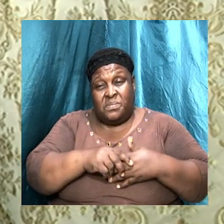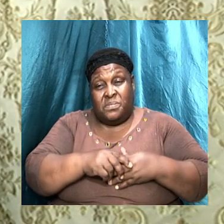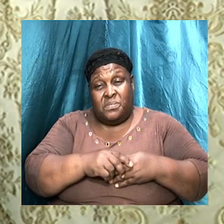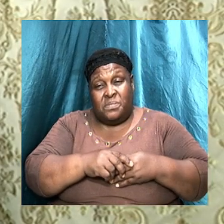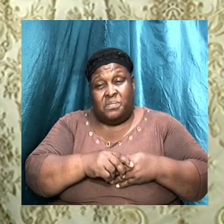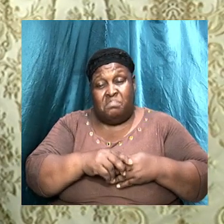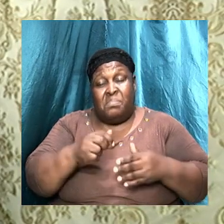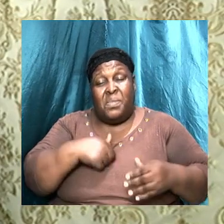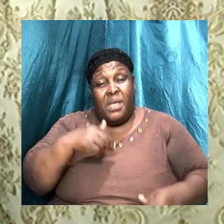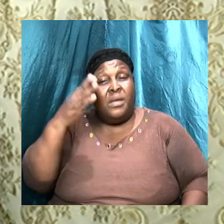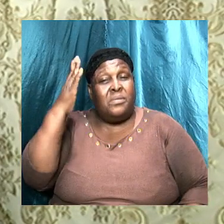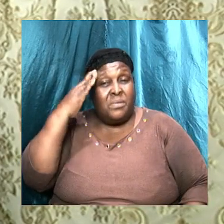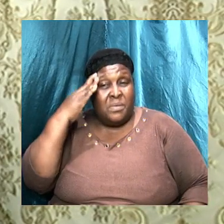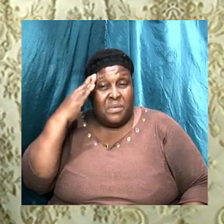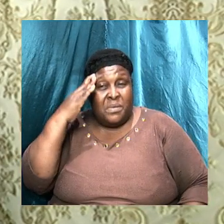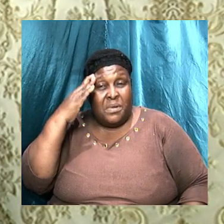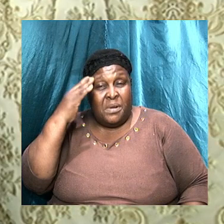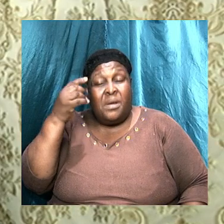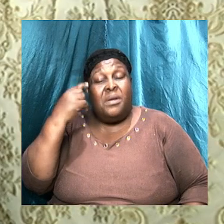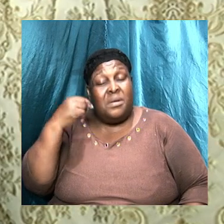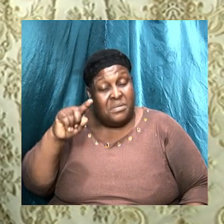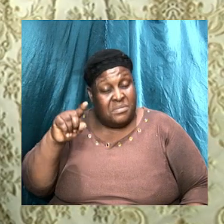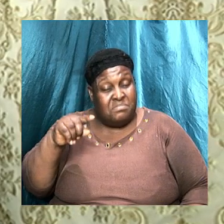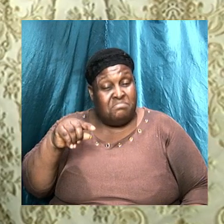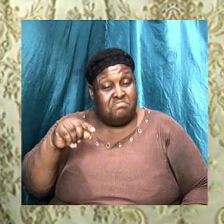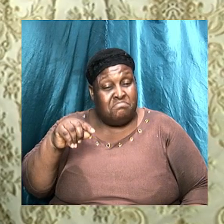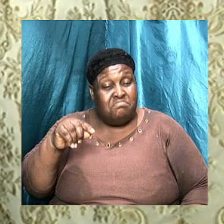I knew because I